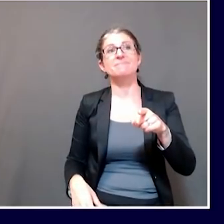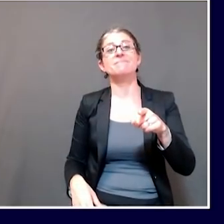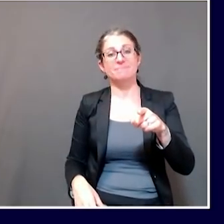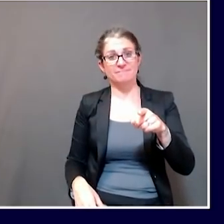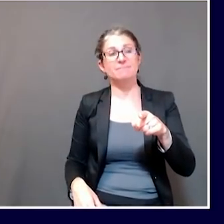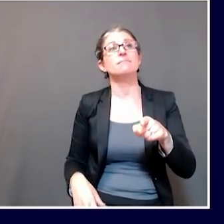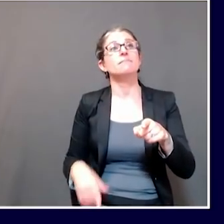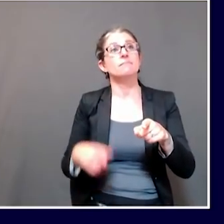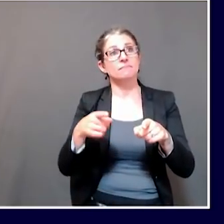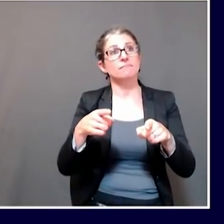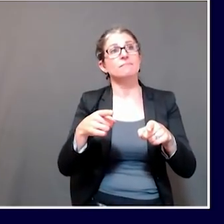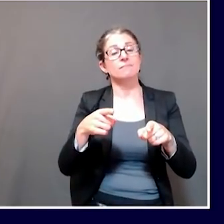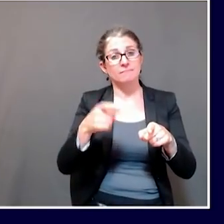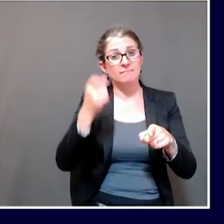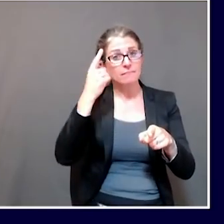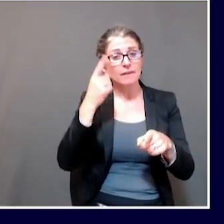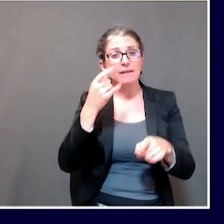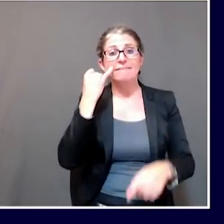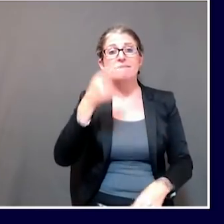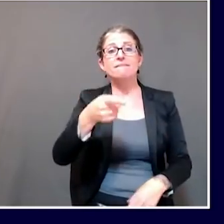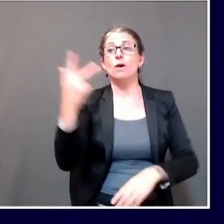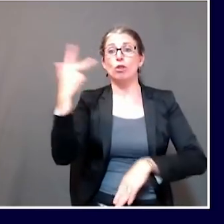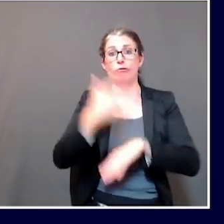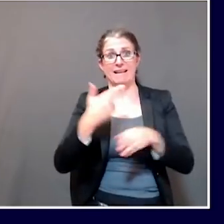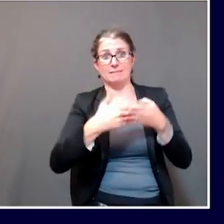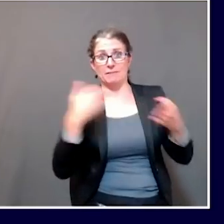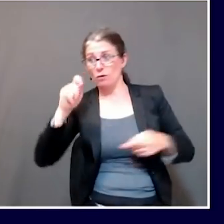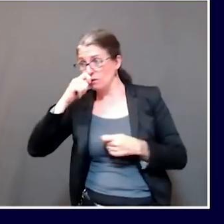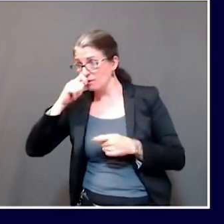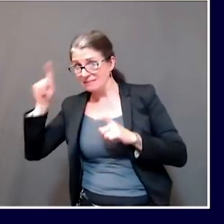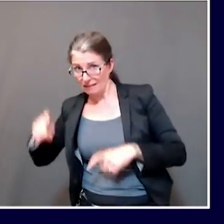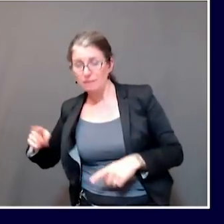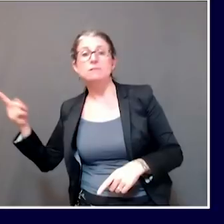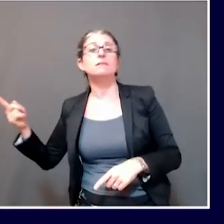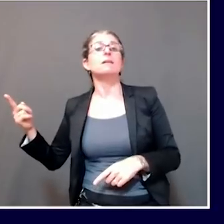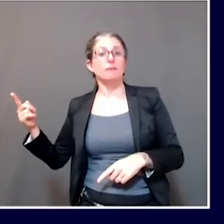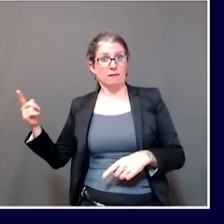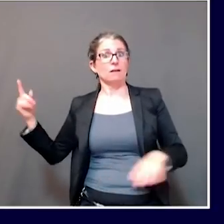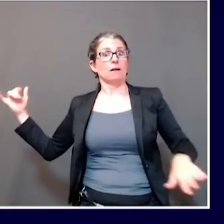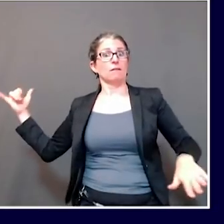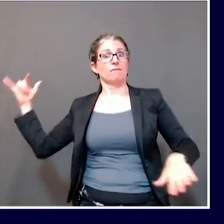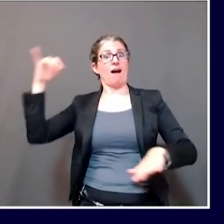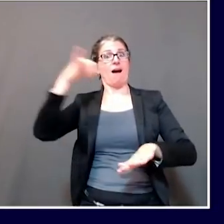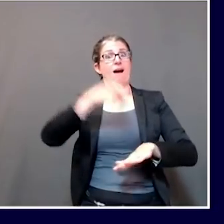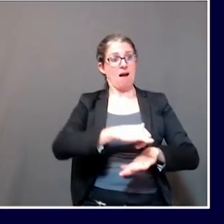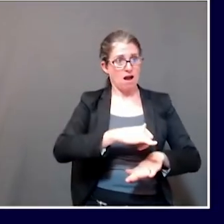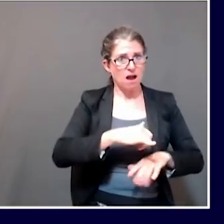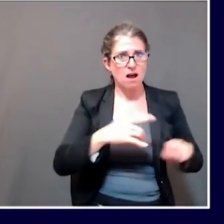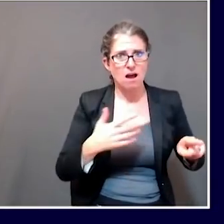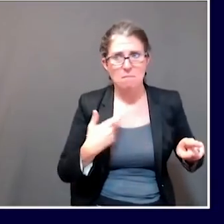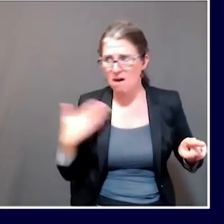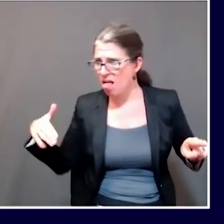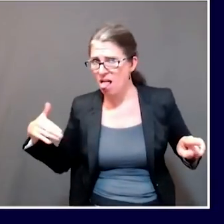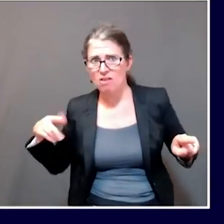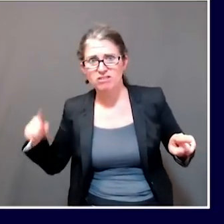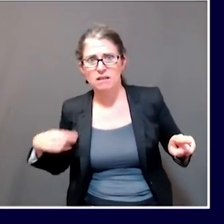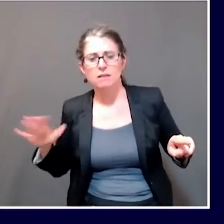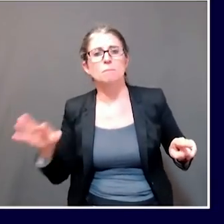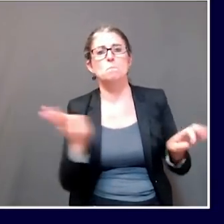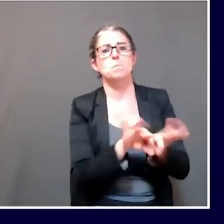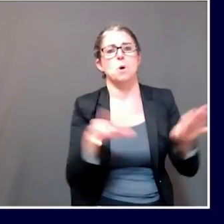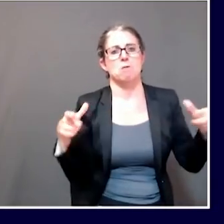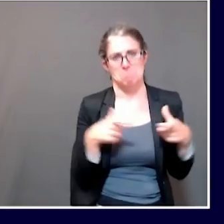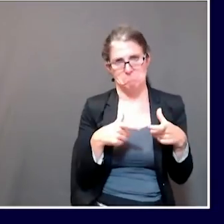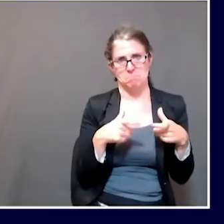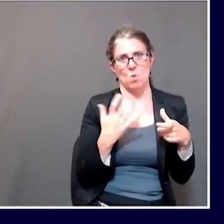with. And then Dustin, as to the second approach, for folks that are looking for faster testing options, here in